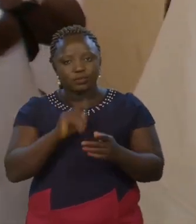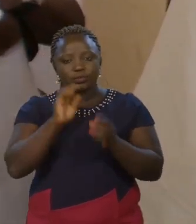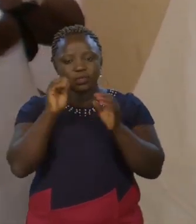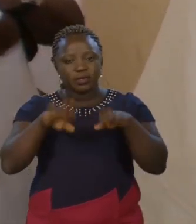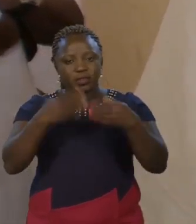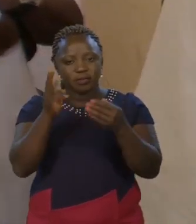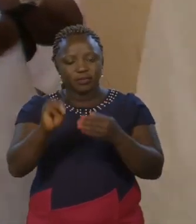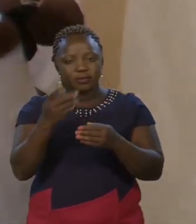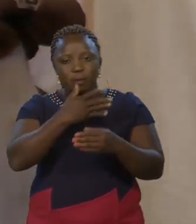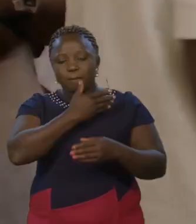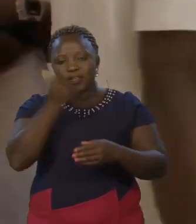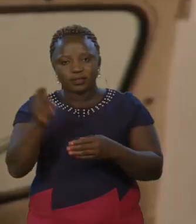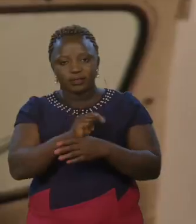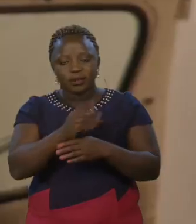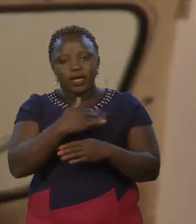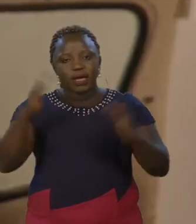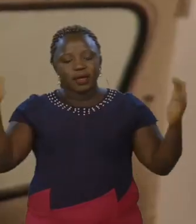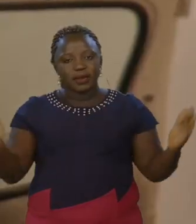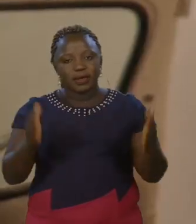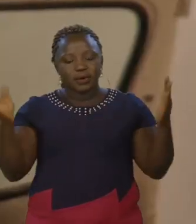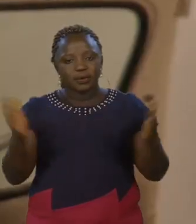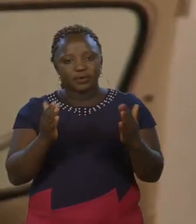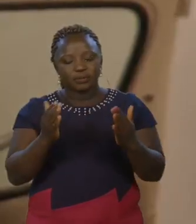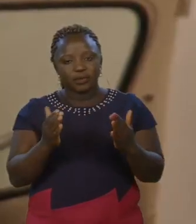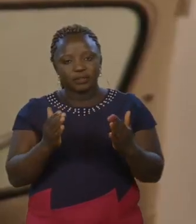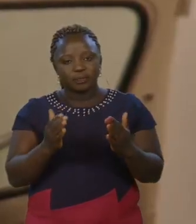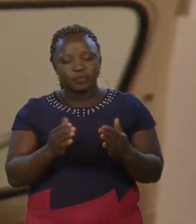gave them the best training and encouragement.